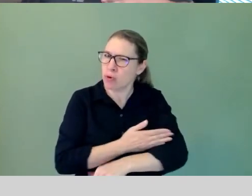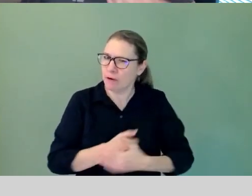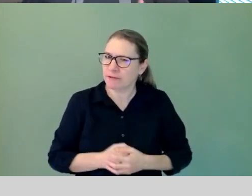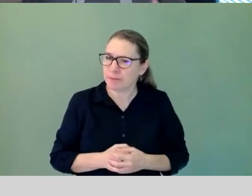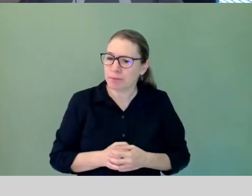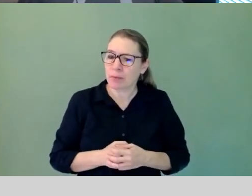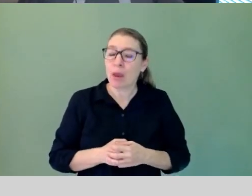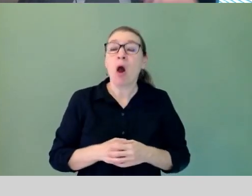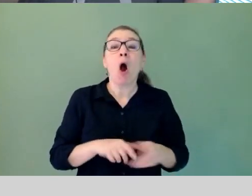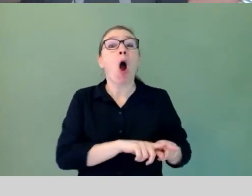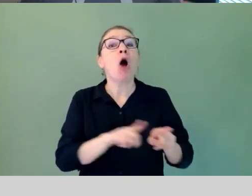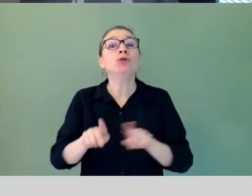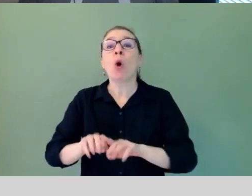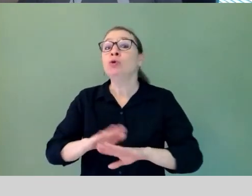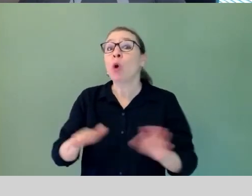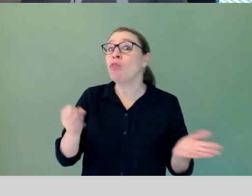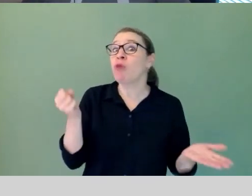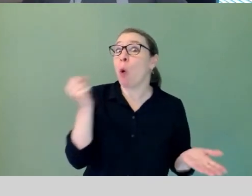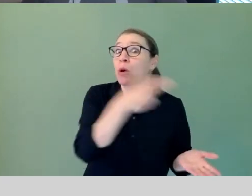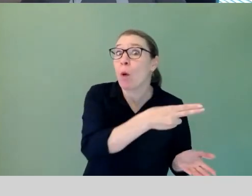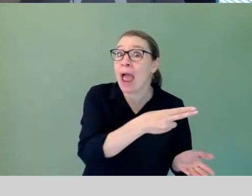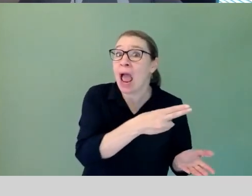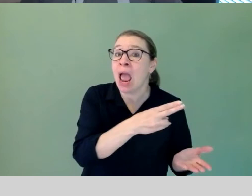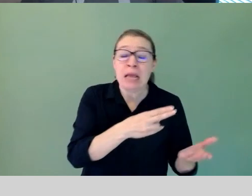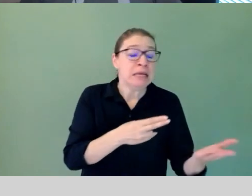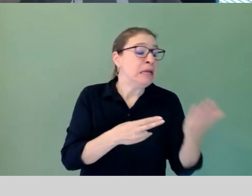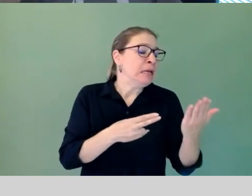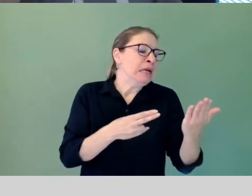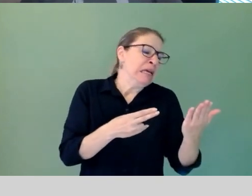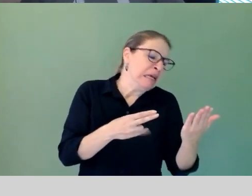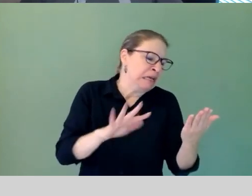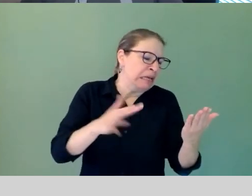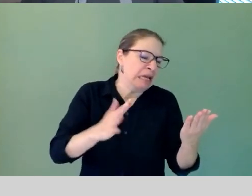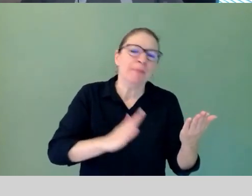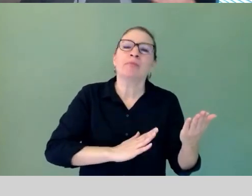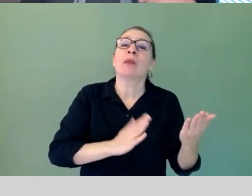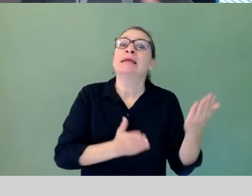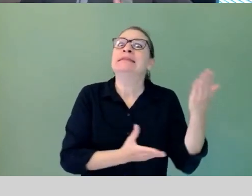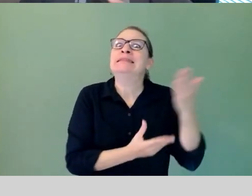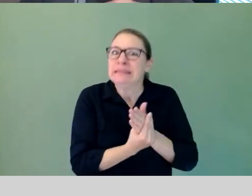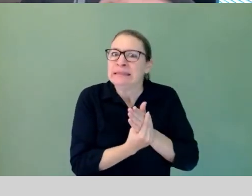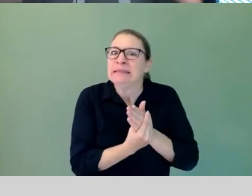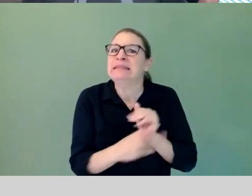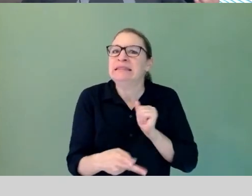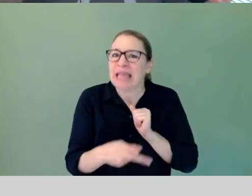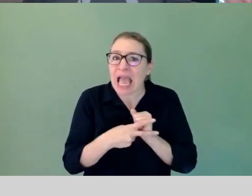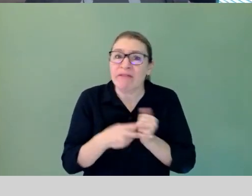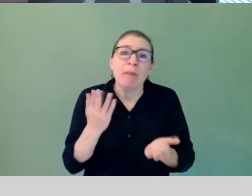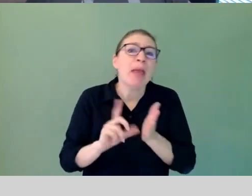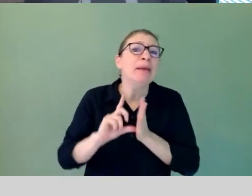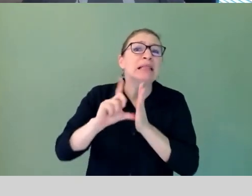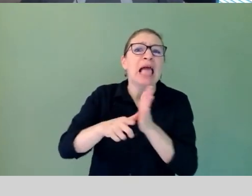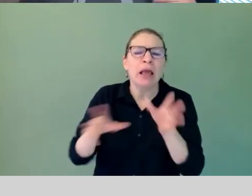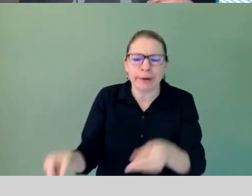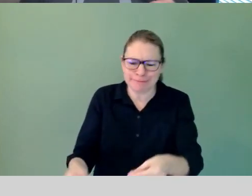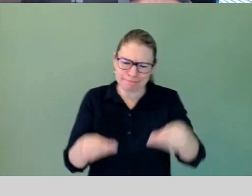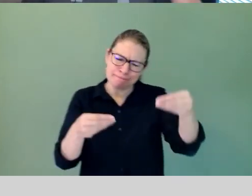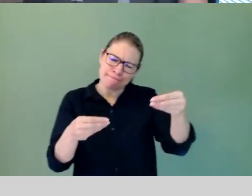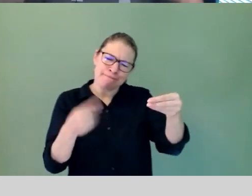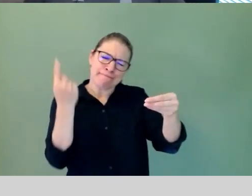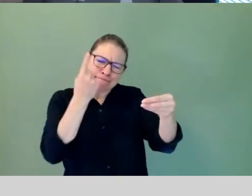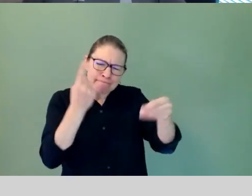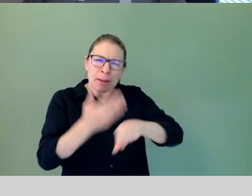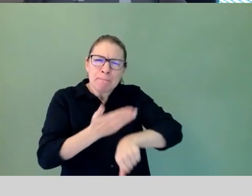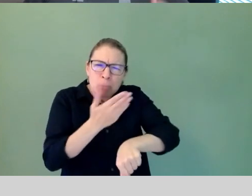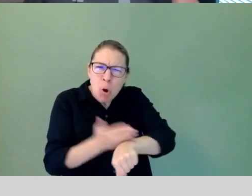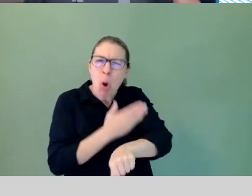And also, don't throw it away. Save it in a folder. You never know when you might want to dust it off. You never know when you might want to go back and reflect on it. So if